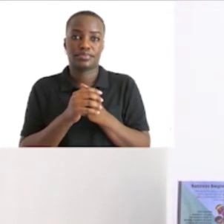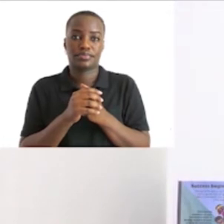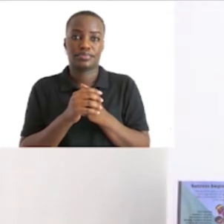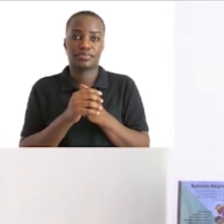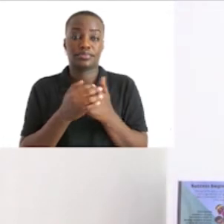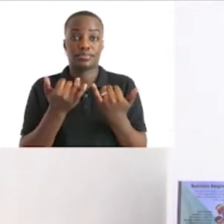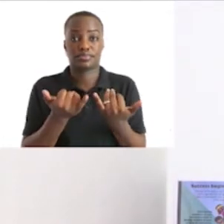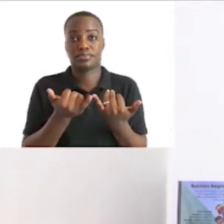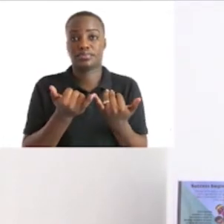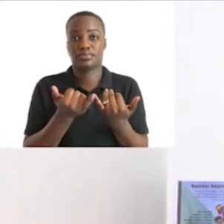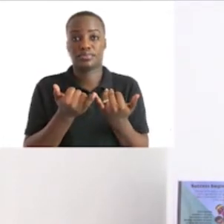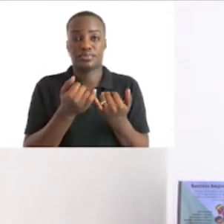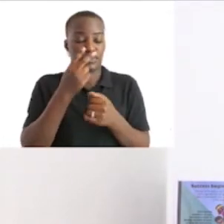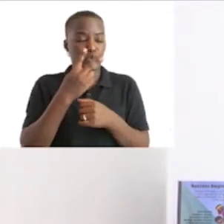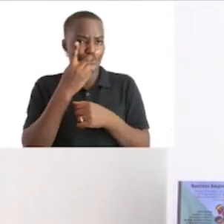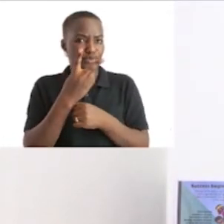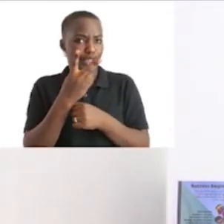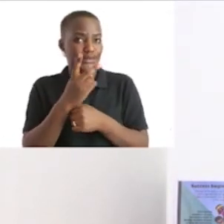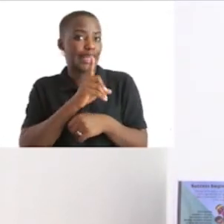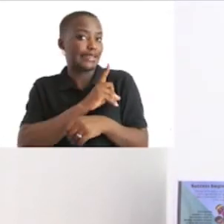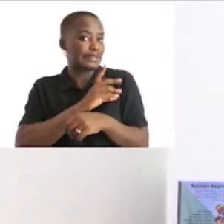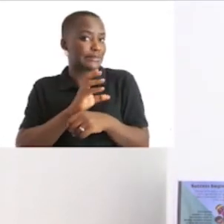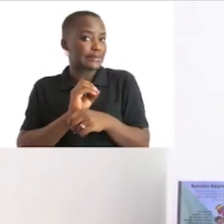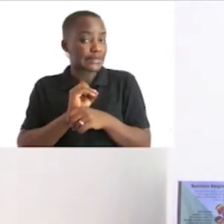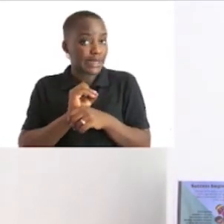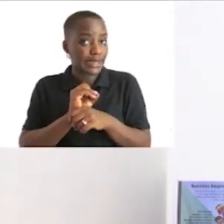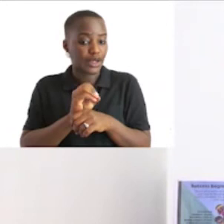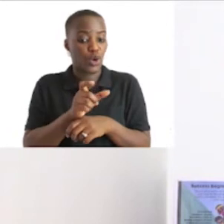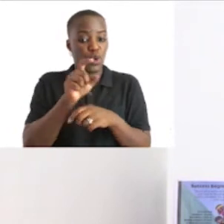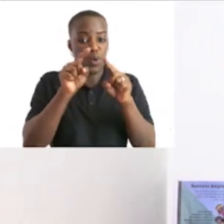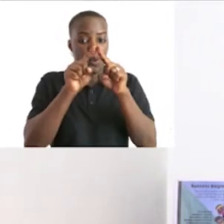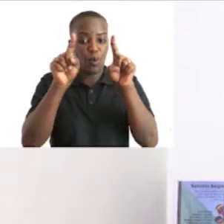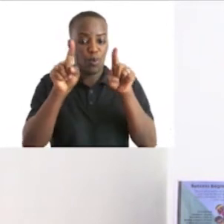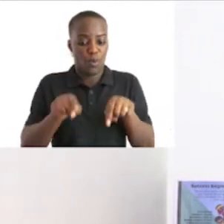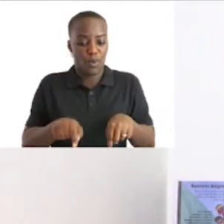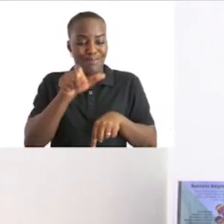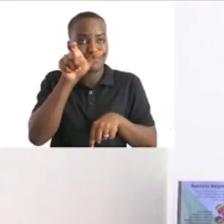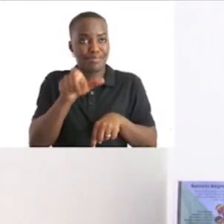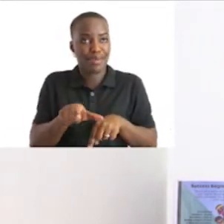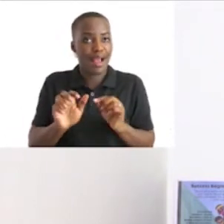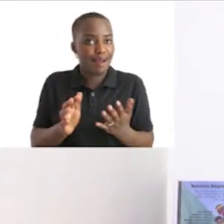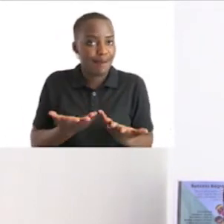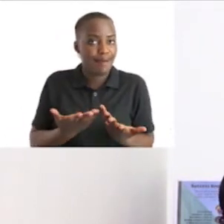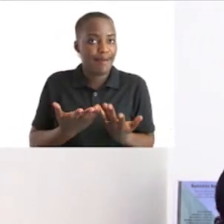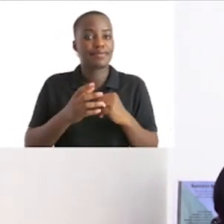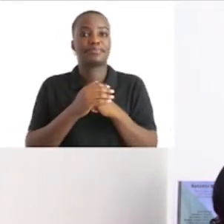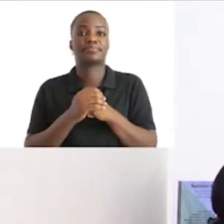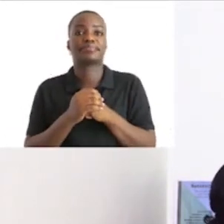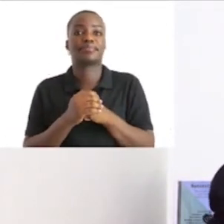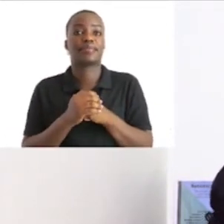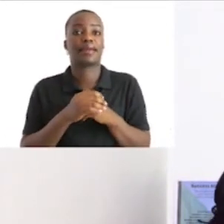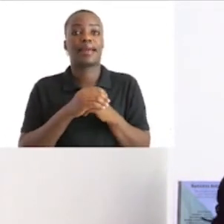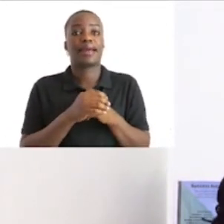So now we can see what 10 looks like on a bar graph instead of just a tally. Let us